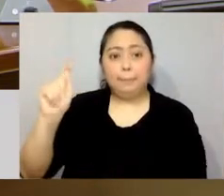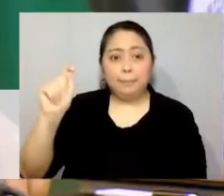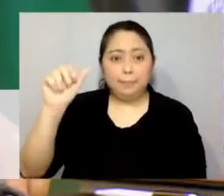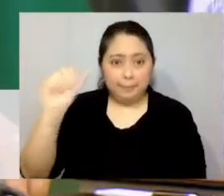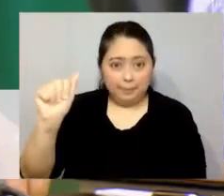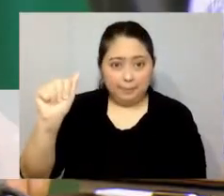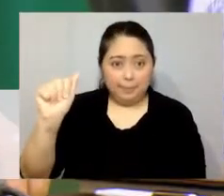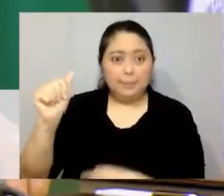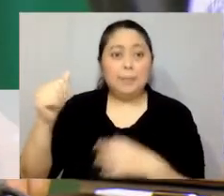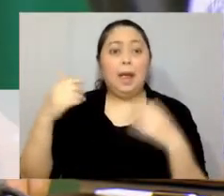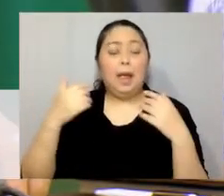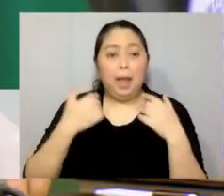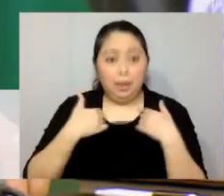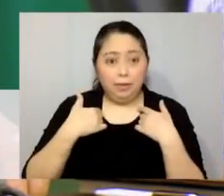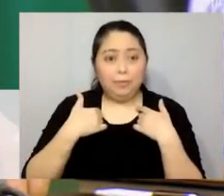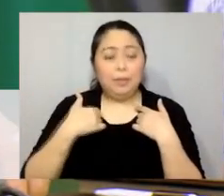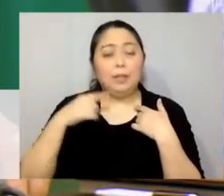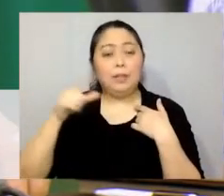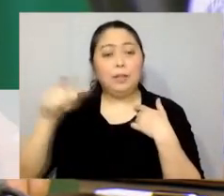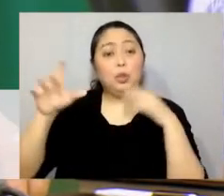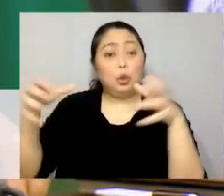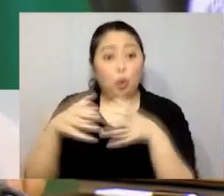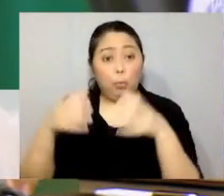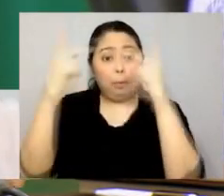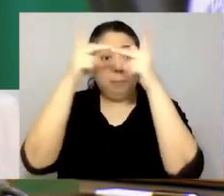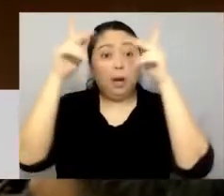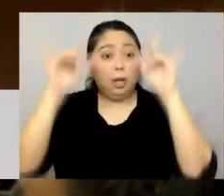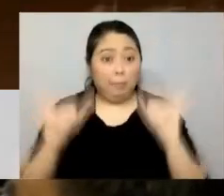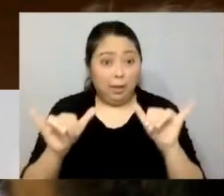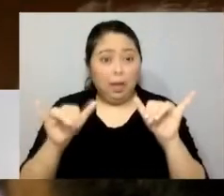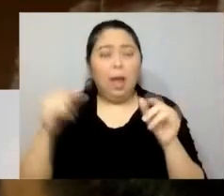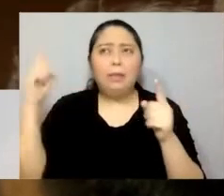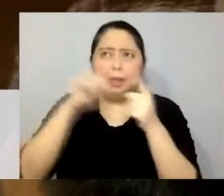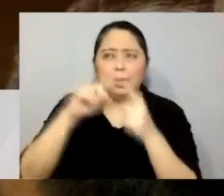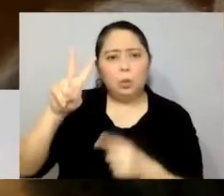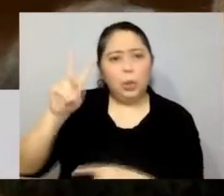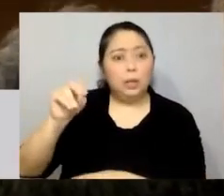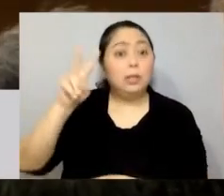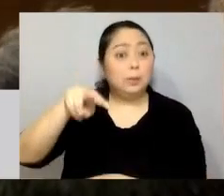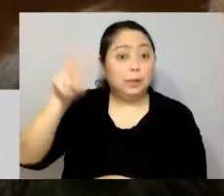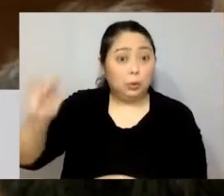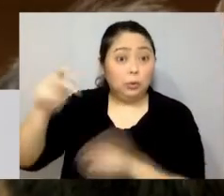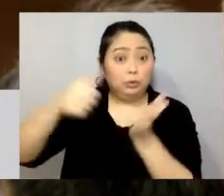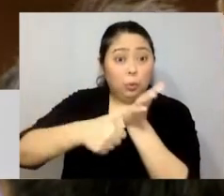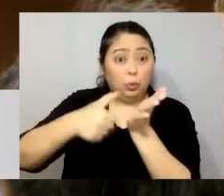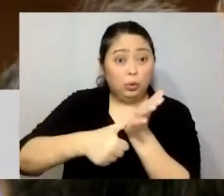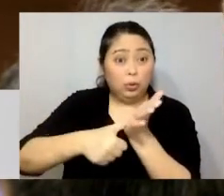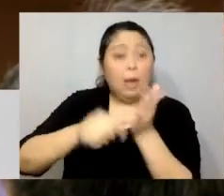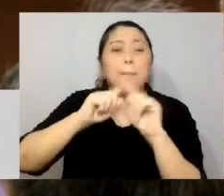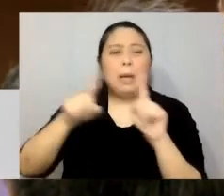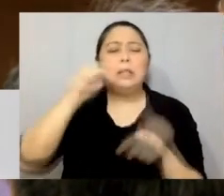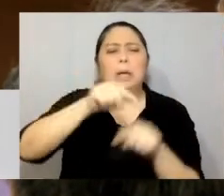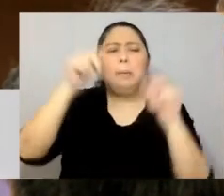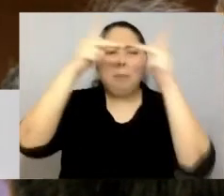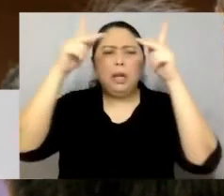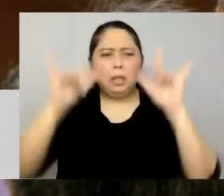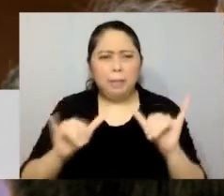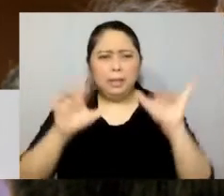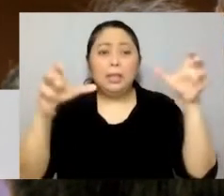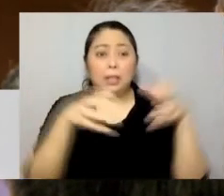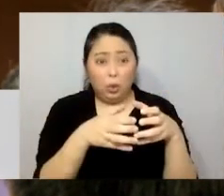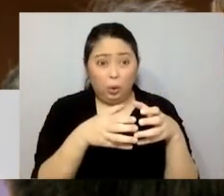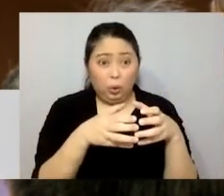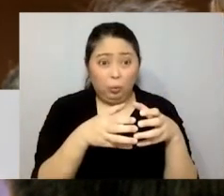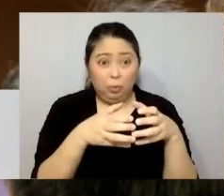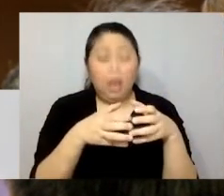2022. But that interim Bangsamoro parliament has asked Congress to extend the transition period of the region's expanded autonomous